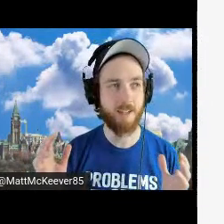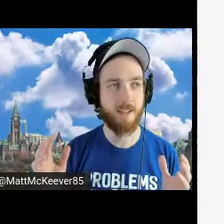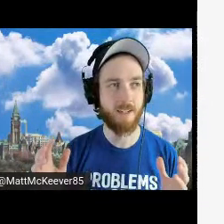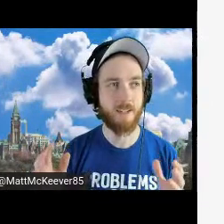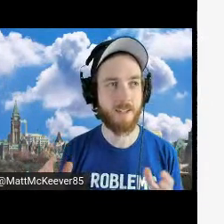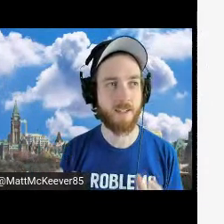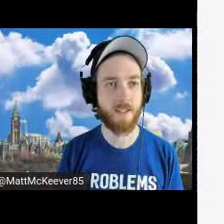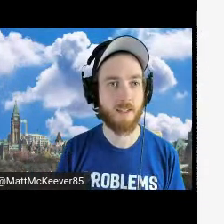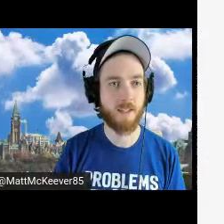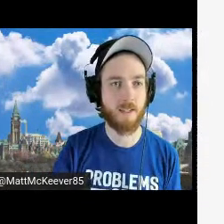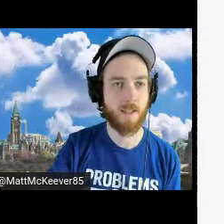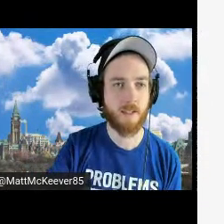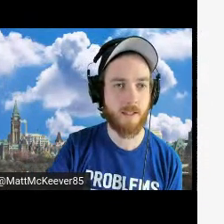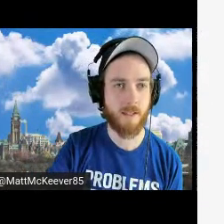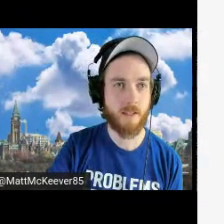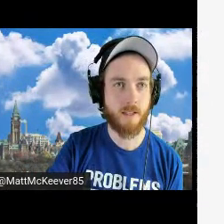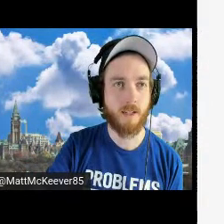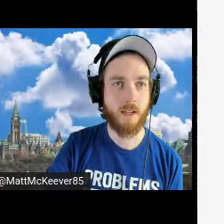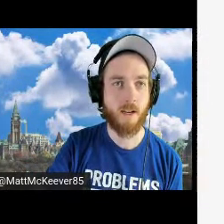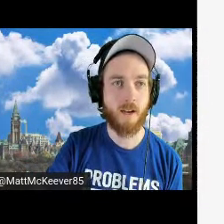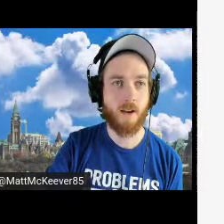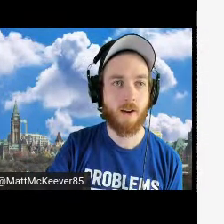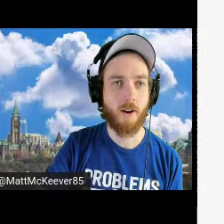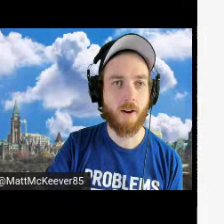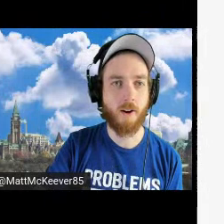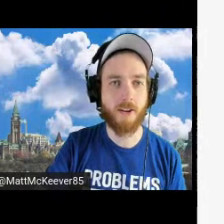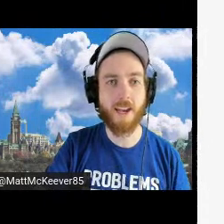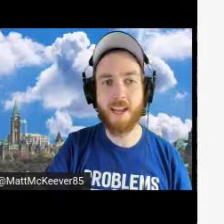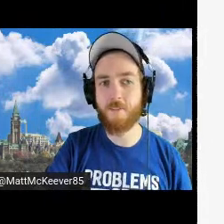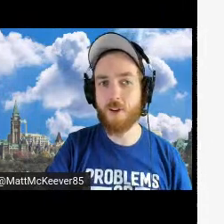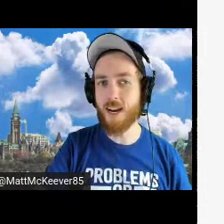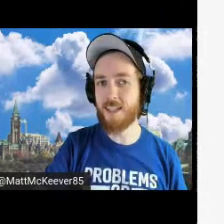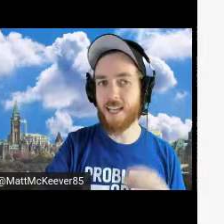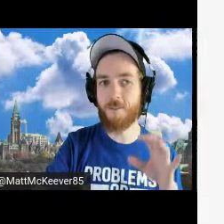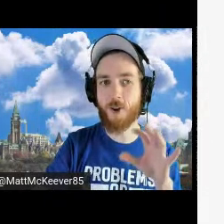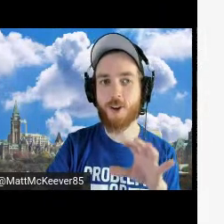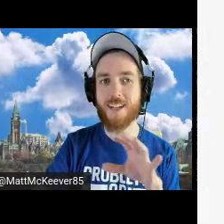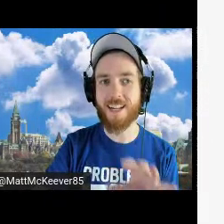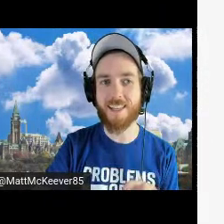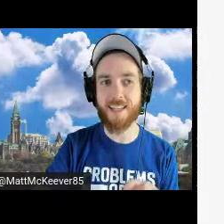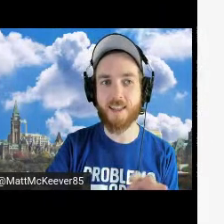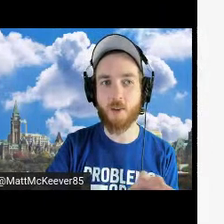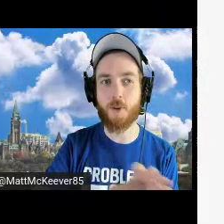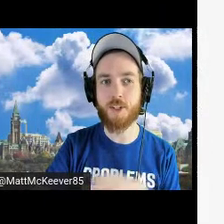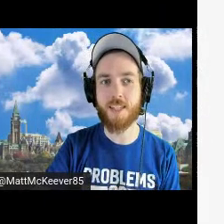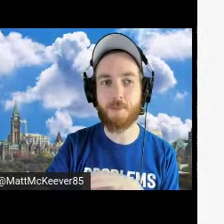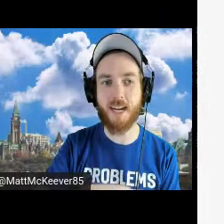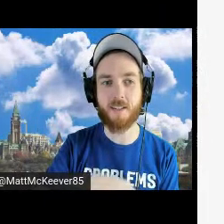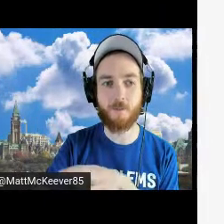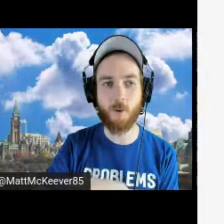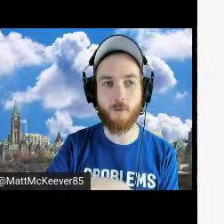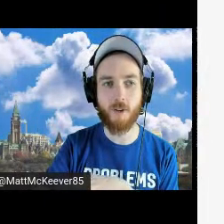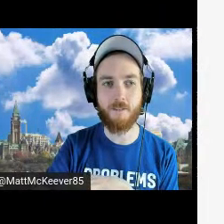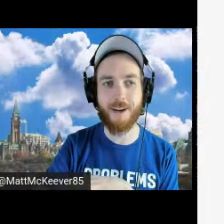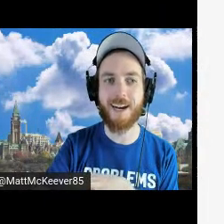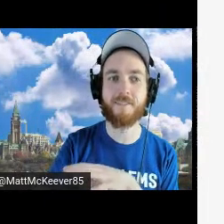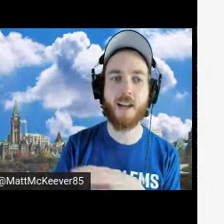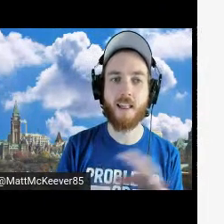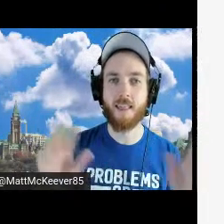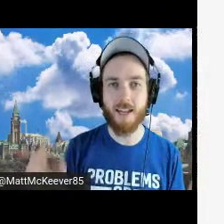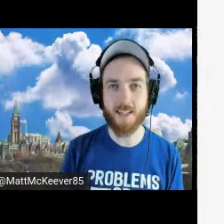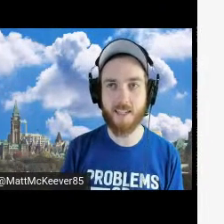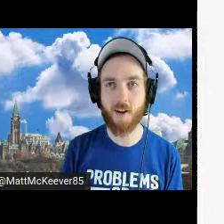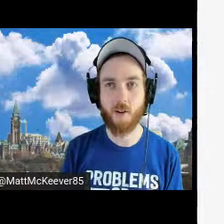here? Someone in the chat said 4:45 now, but that's one person. Okay, if you guys have heard anything that they're pushing this back to